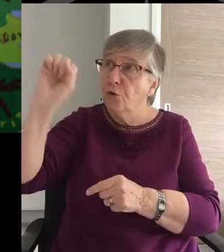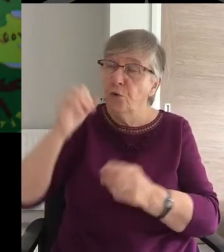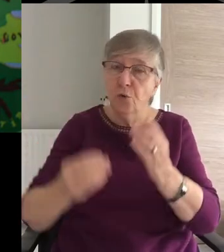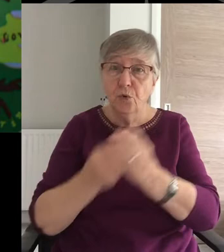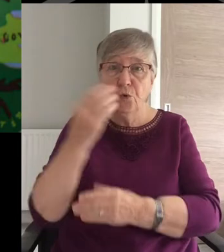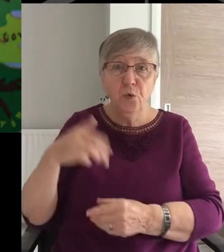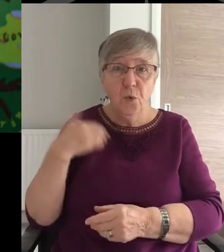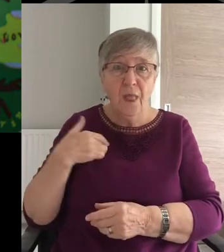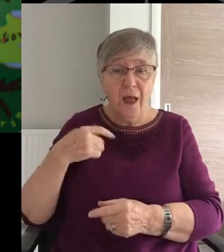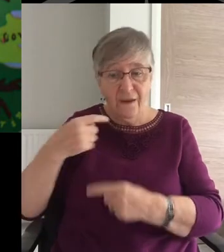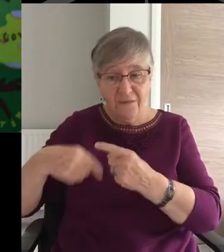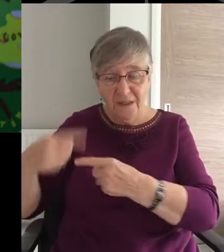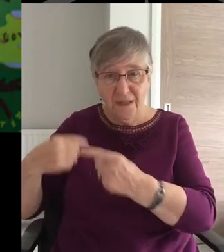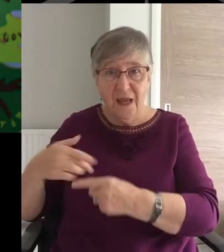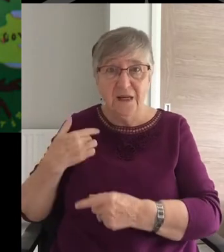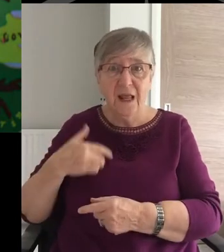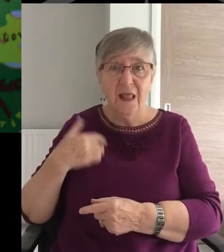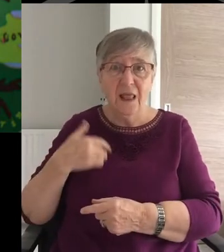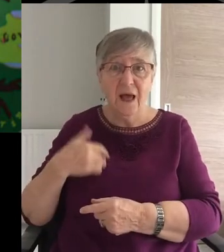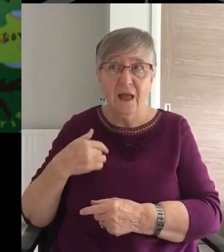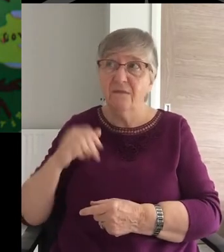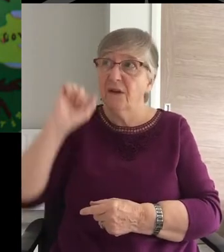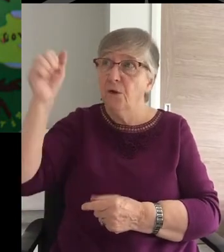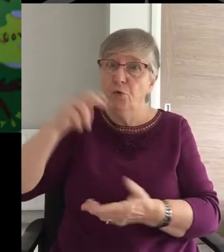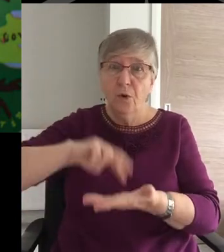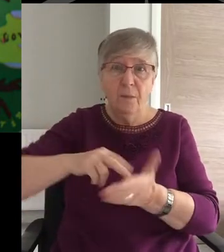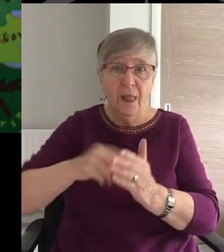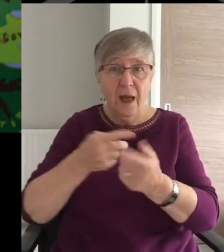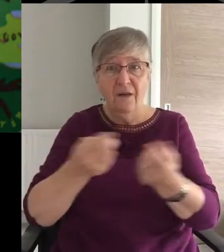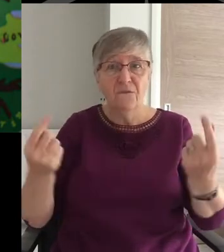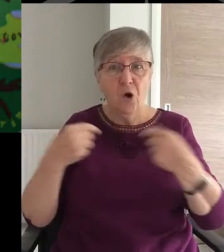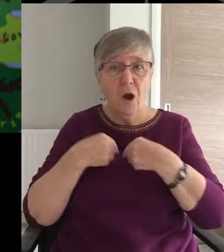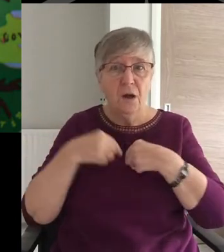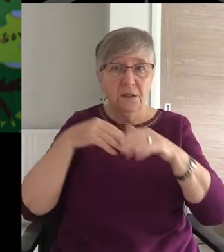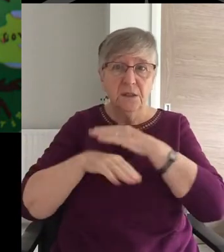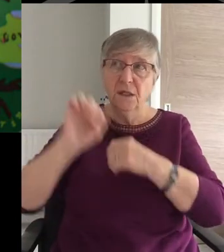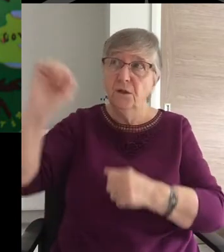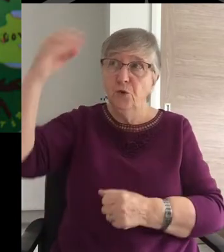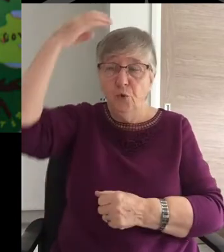your purposes for us in your kingdom.